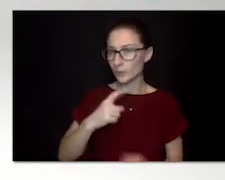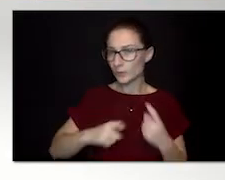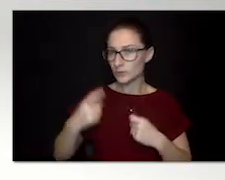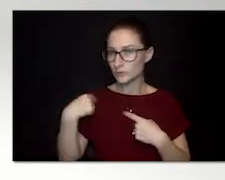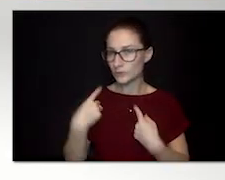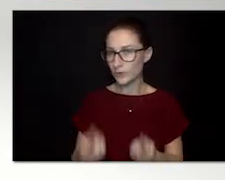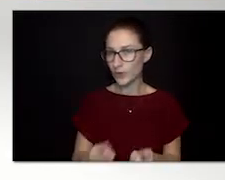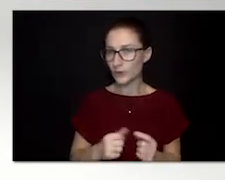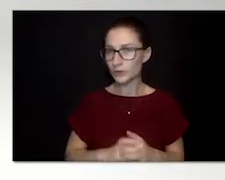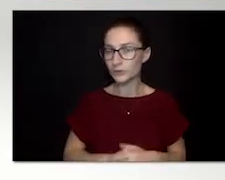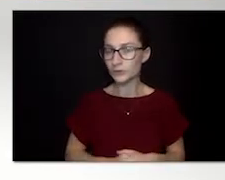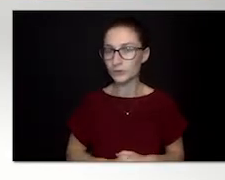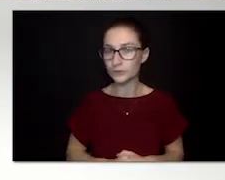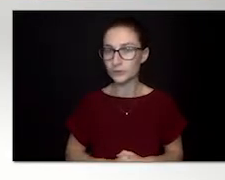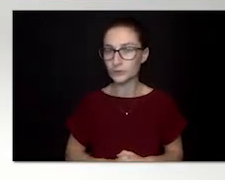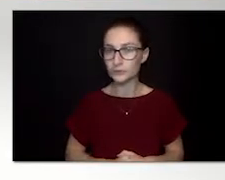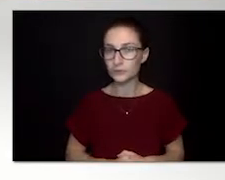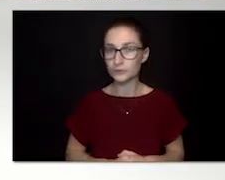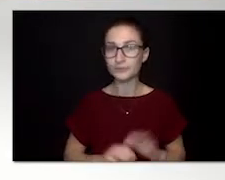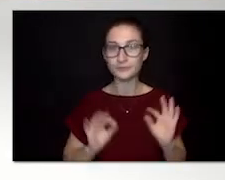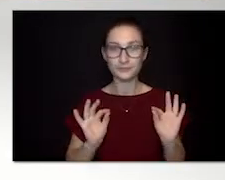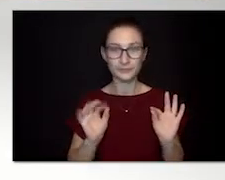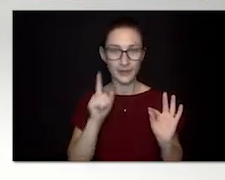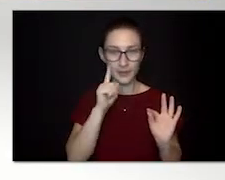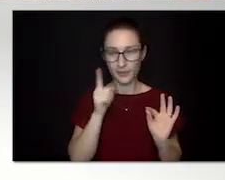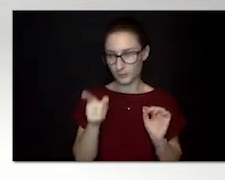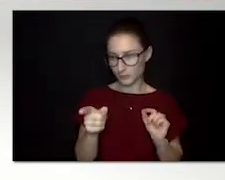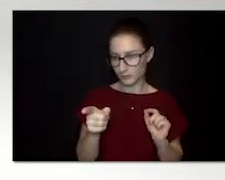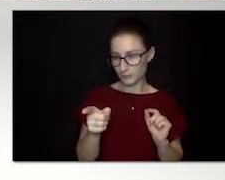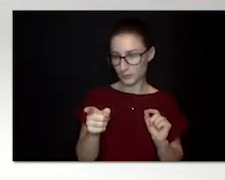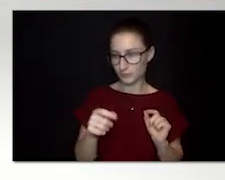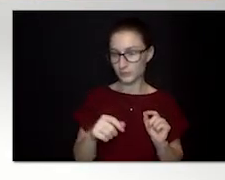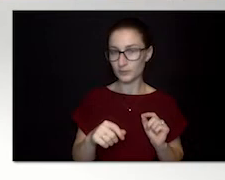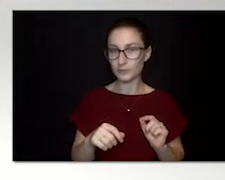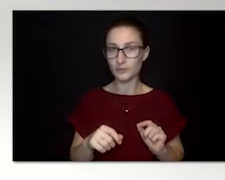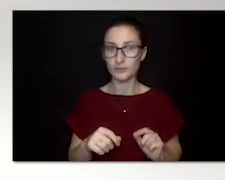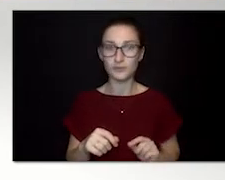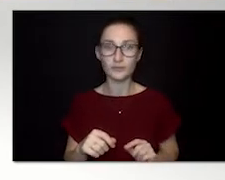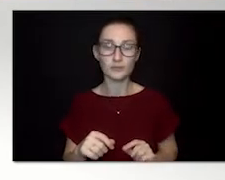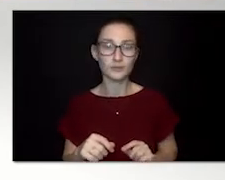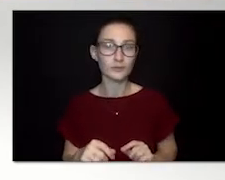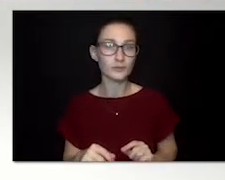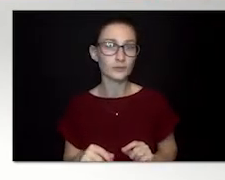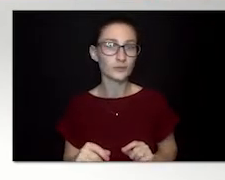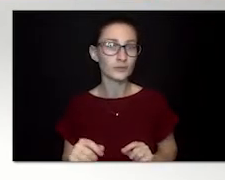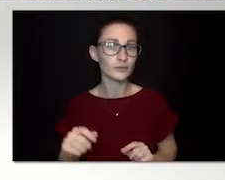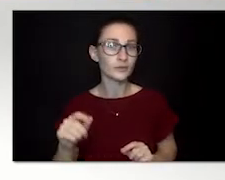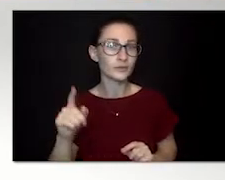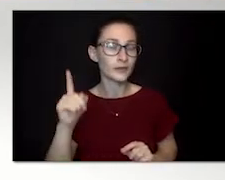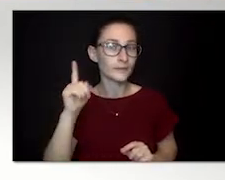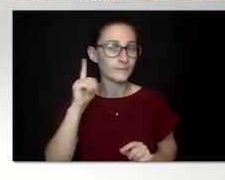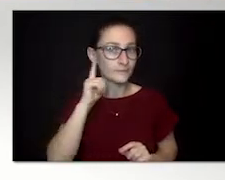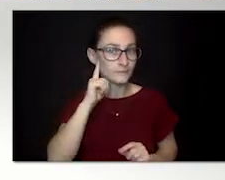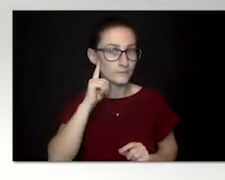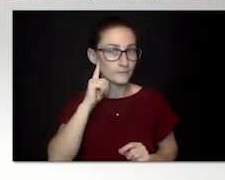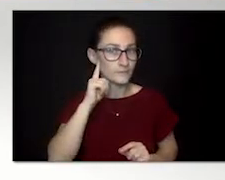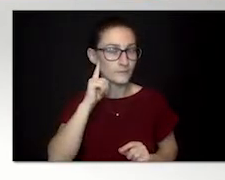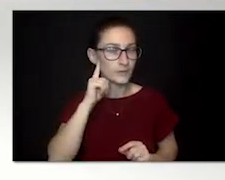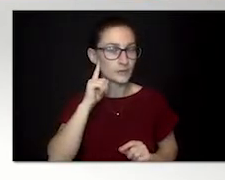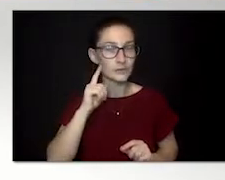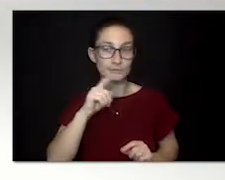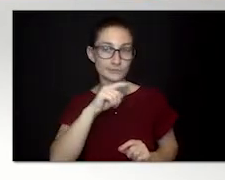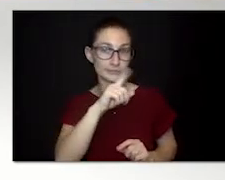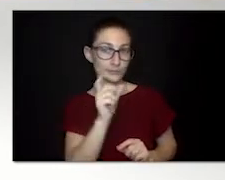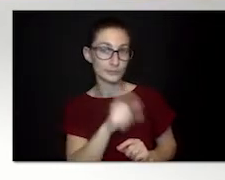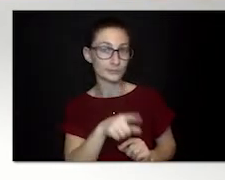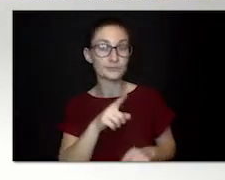Are there any questions so far in what we've gone over? Okay, I think we have one up here. I have heard that they changed that to every 2 years to be filed. Is